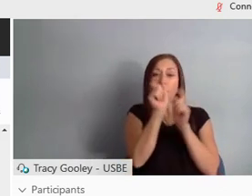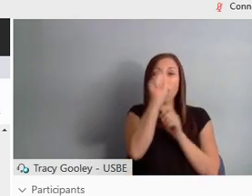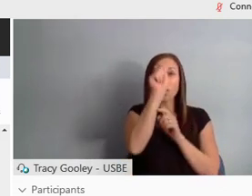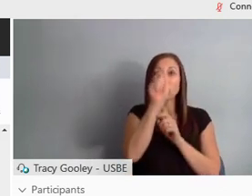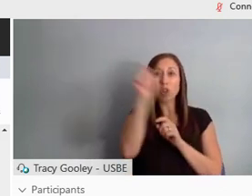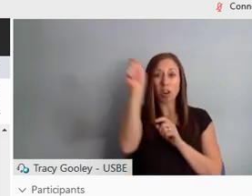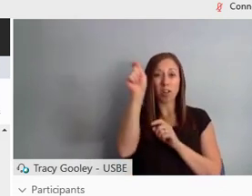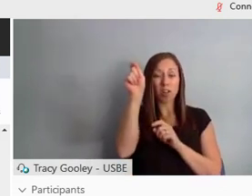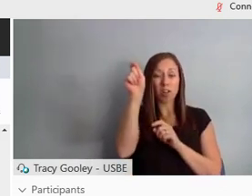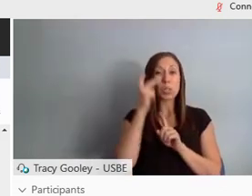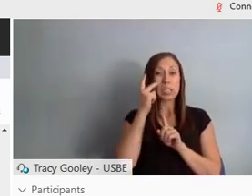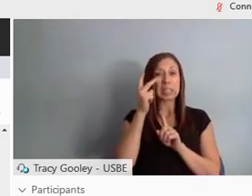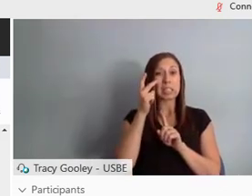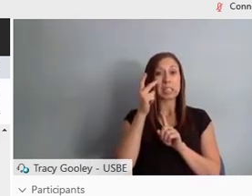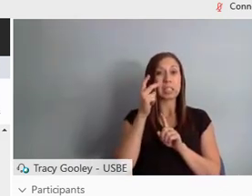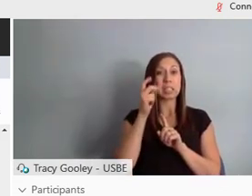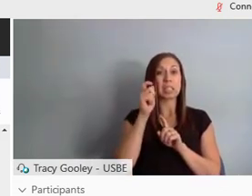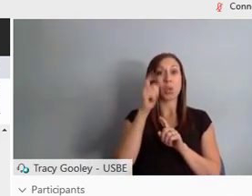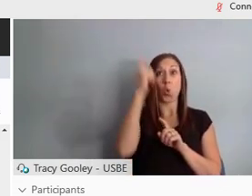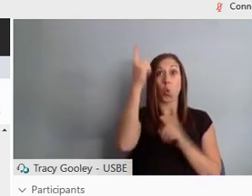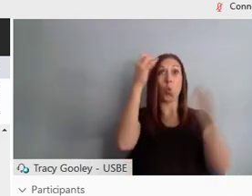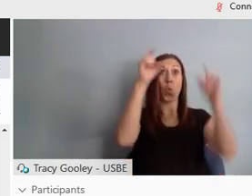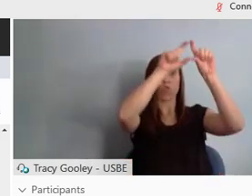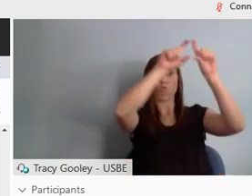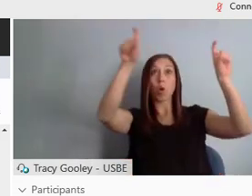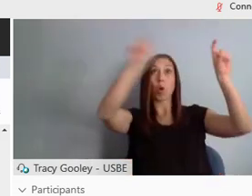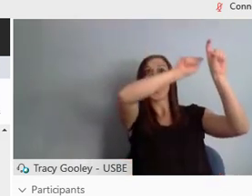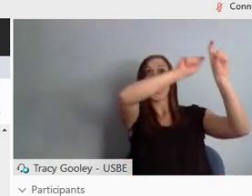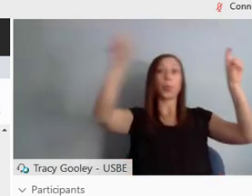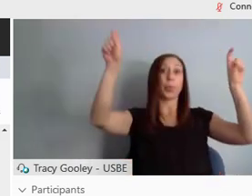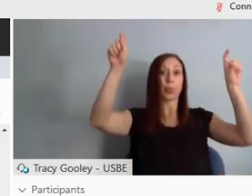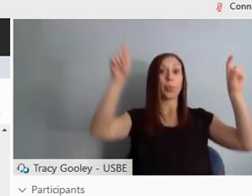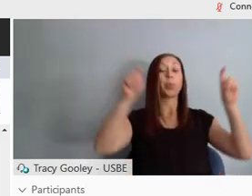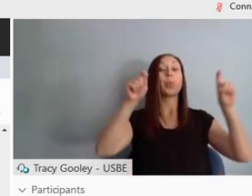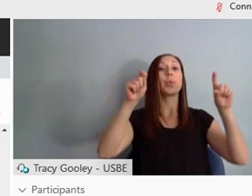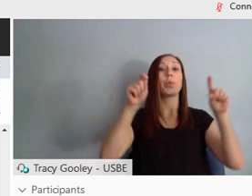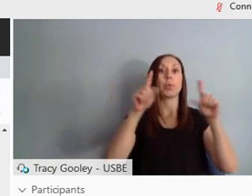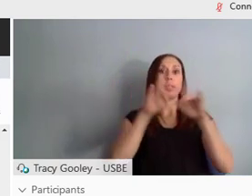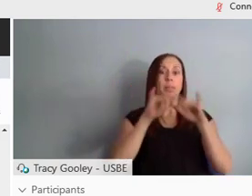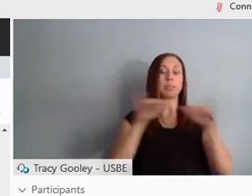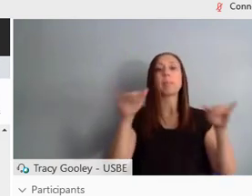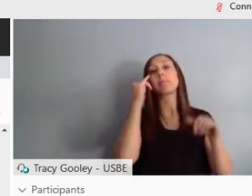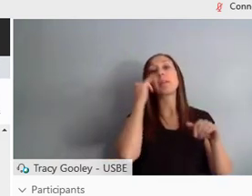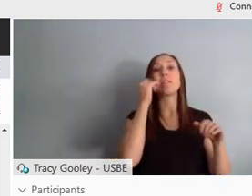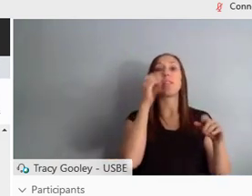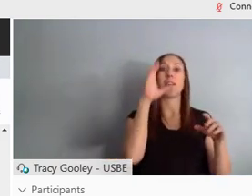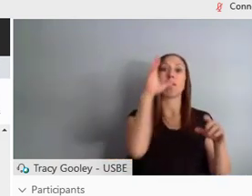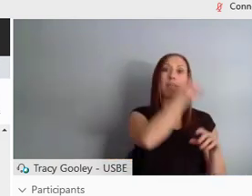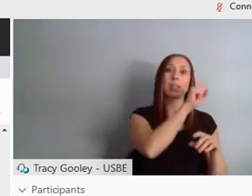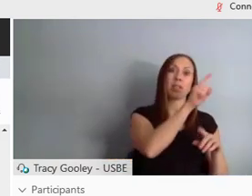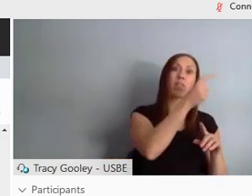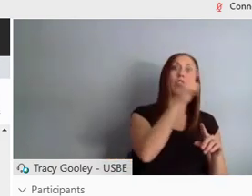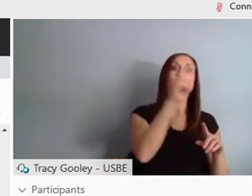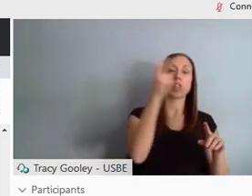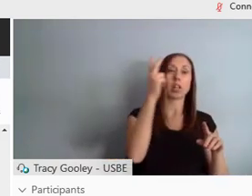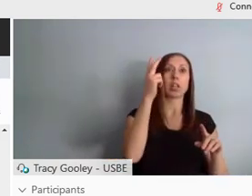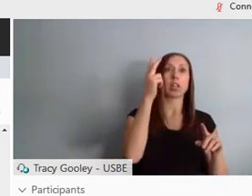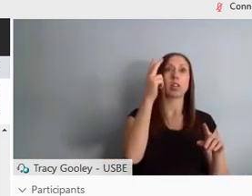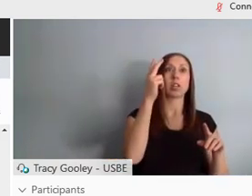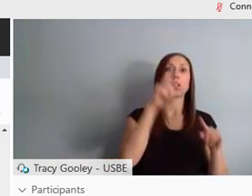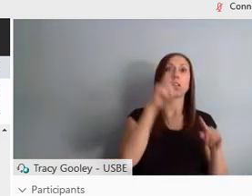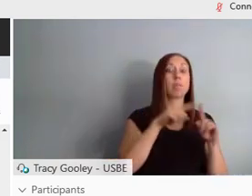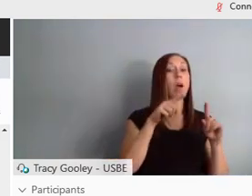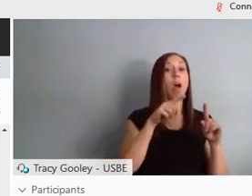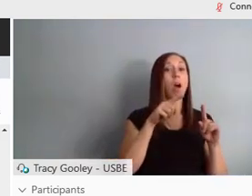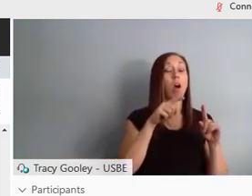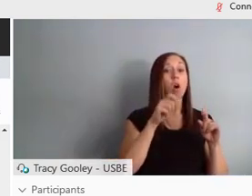check boxes to strike through one whole row at a time. So say they missed the first one, they missed the second one,